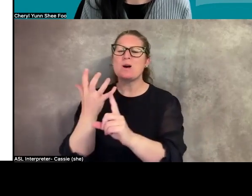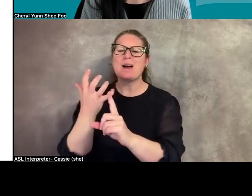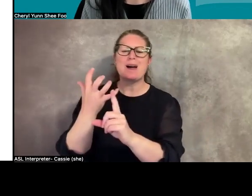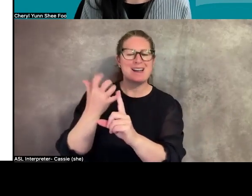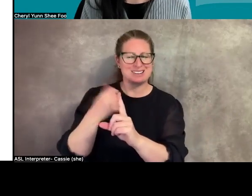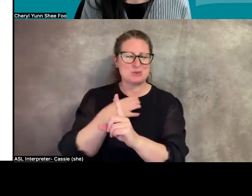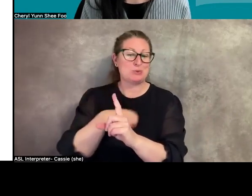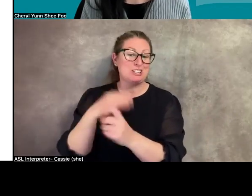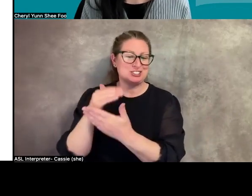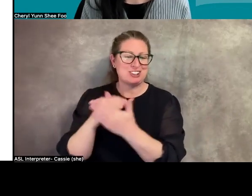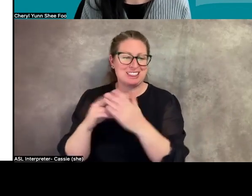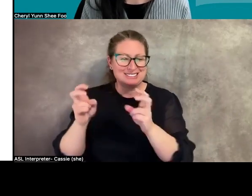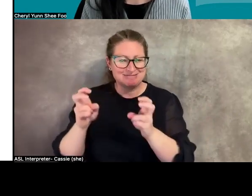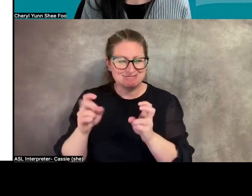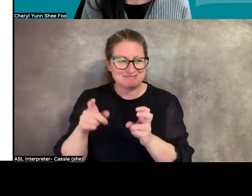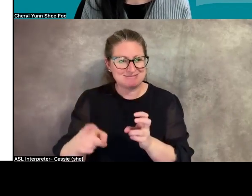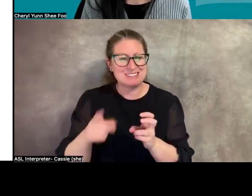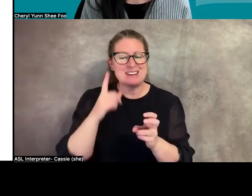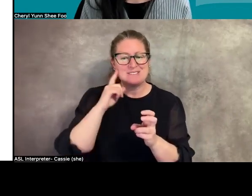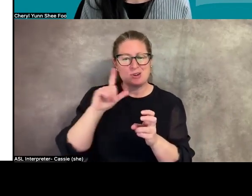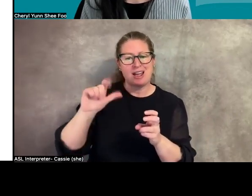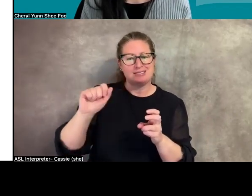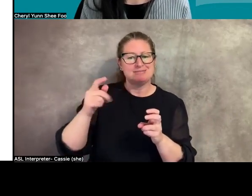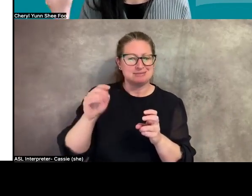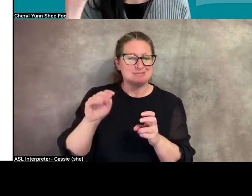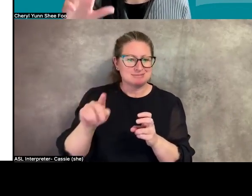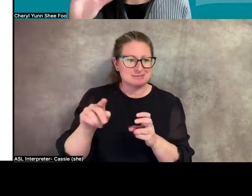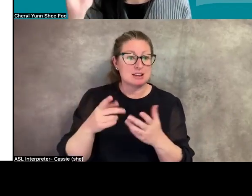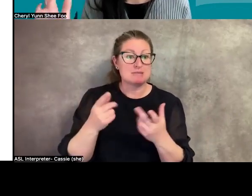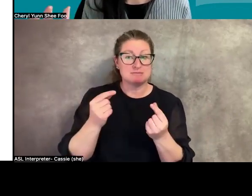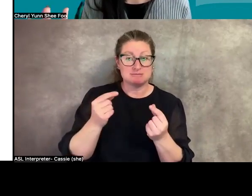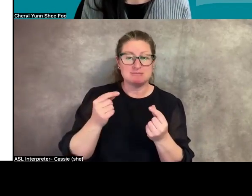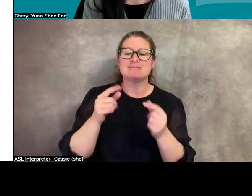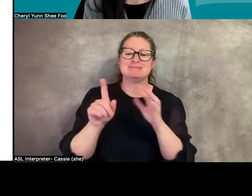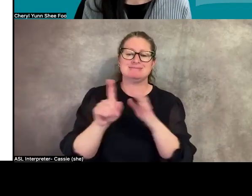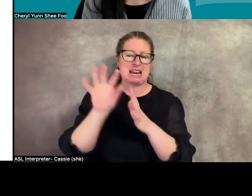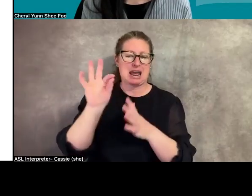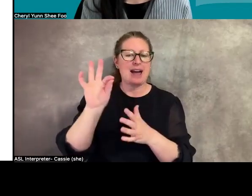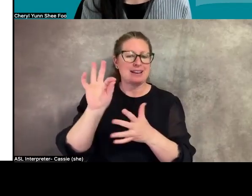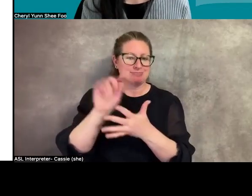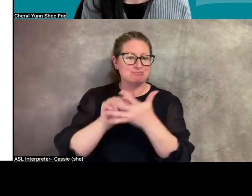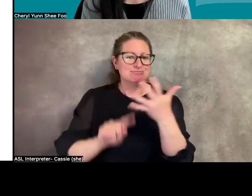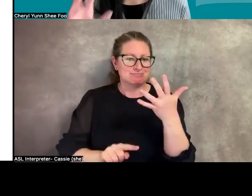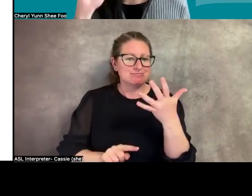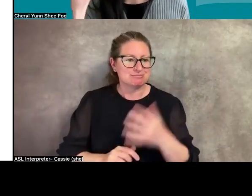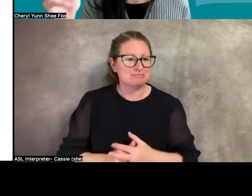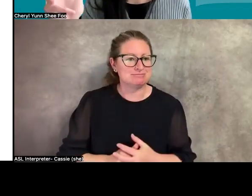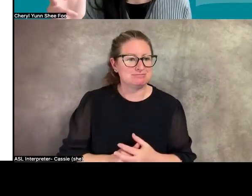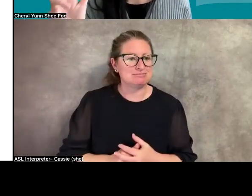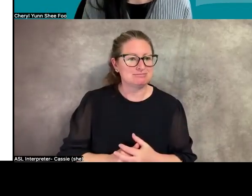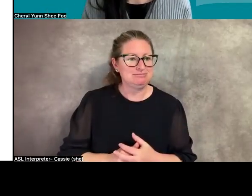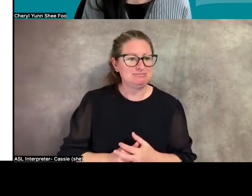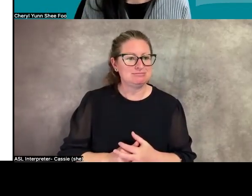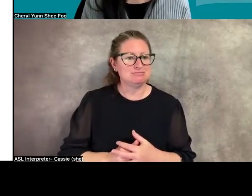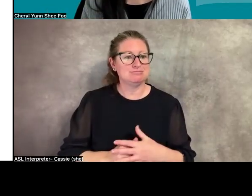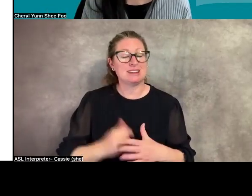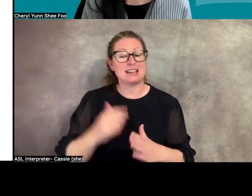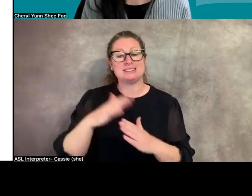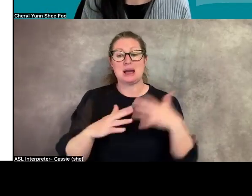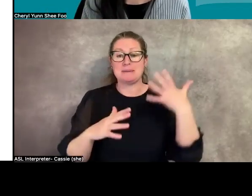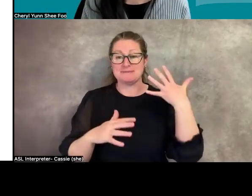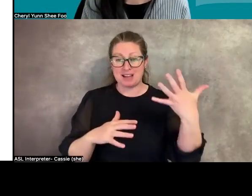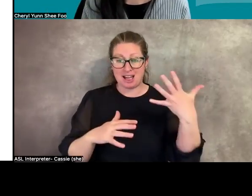the access and use of long-acting antipsychotics, and there were 9 that came up top. The top 5 are system